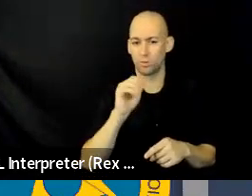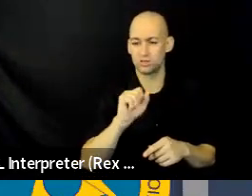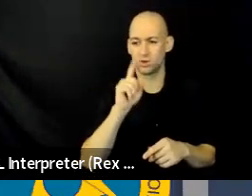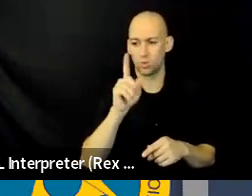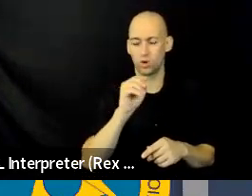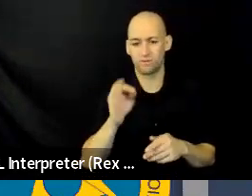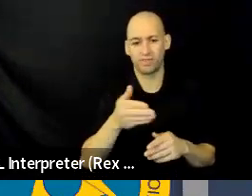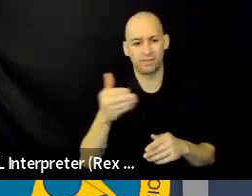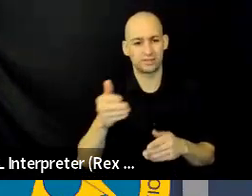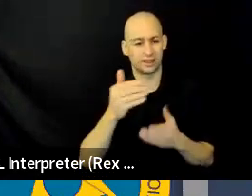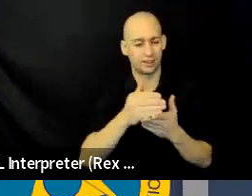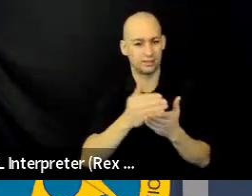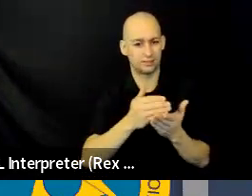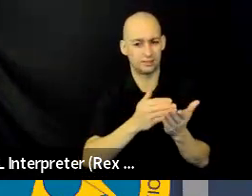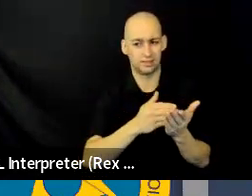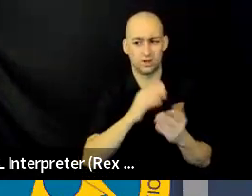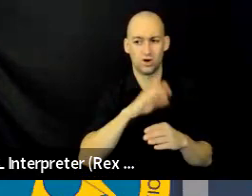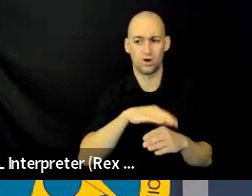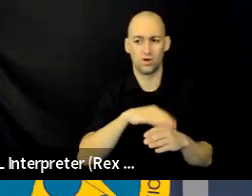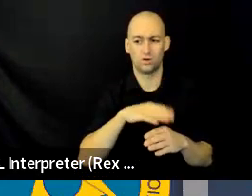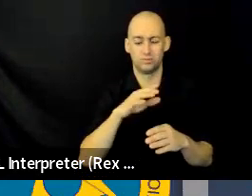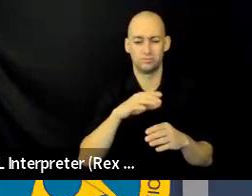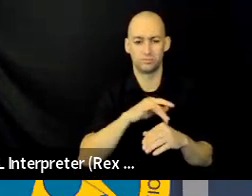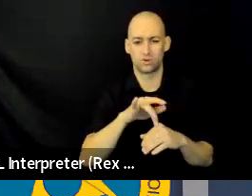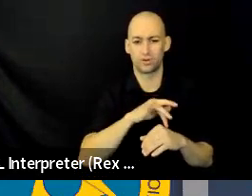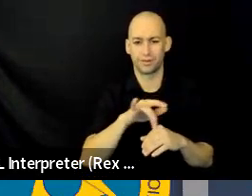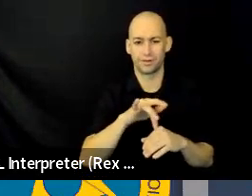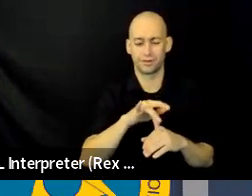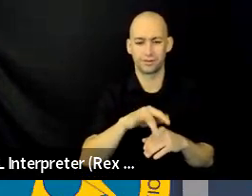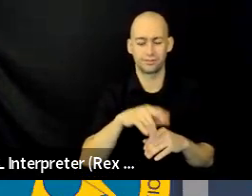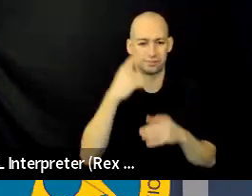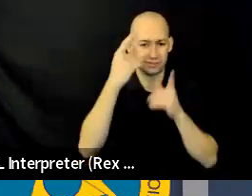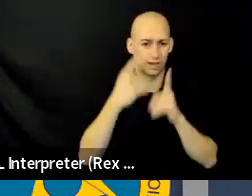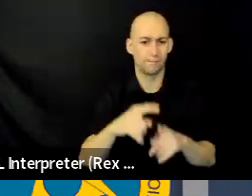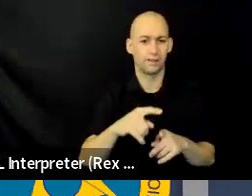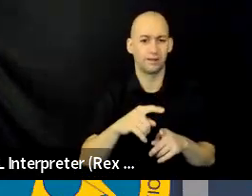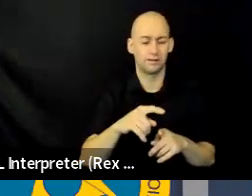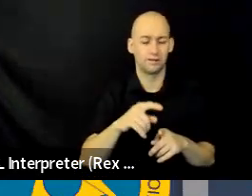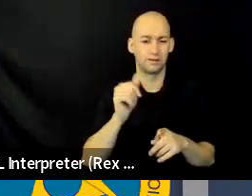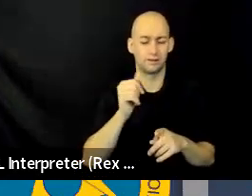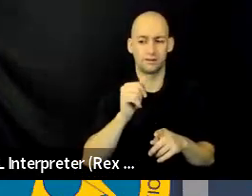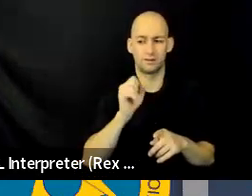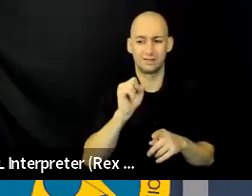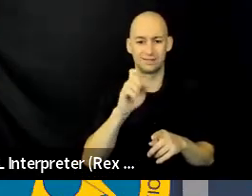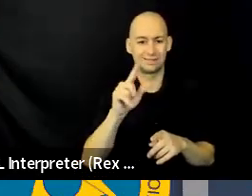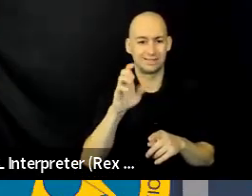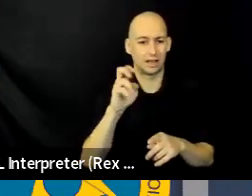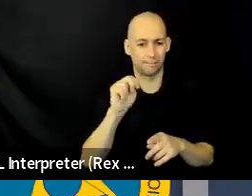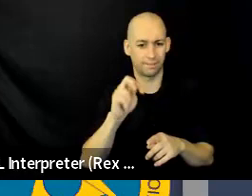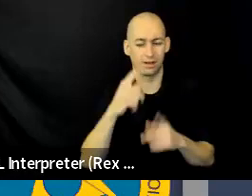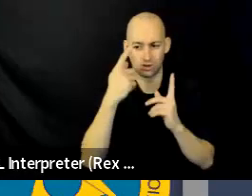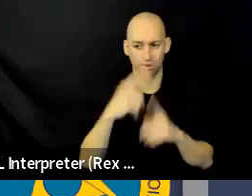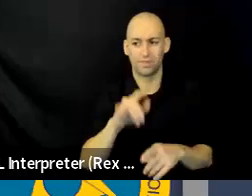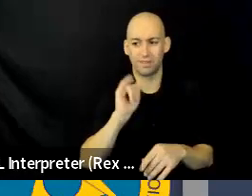listed in the preliminary settlement agreement. That's a lengthy process to get